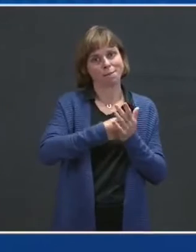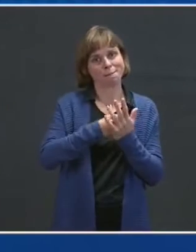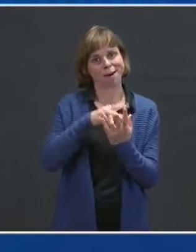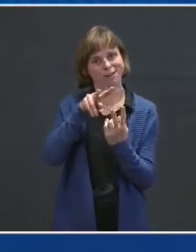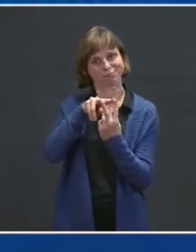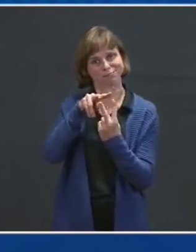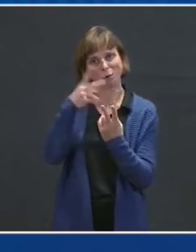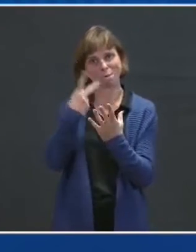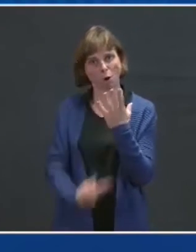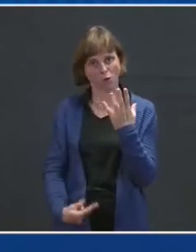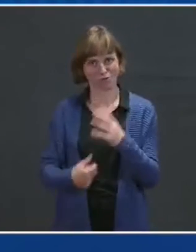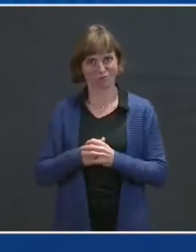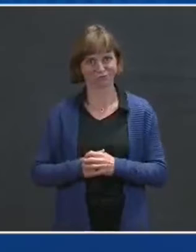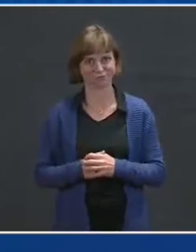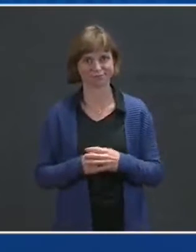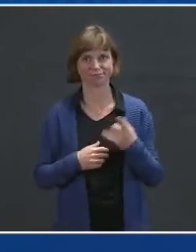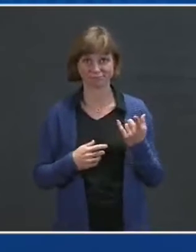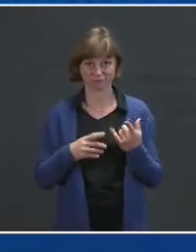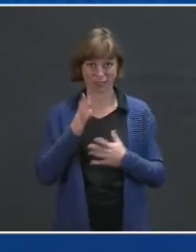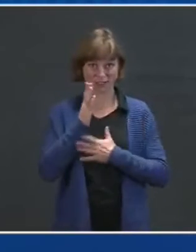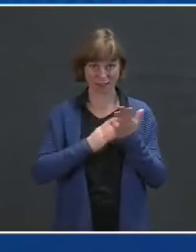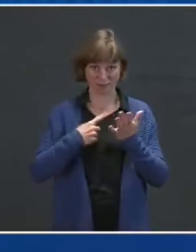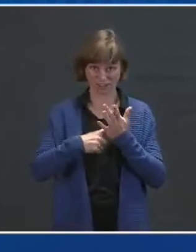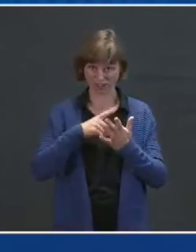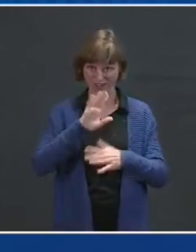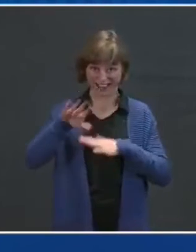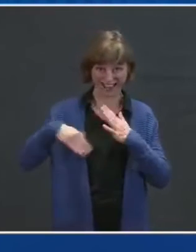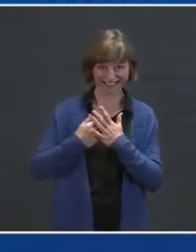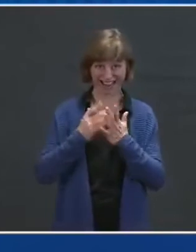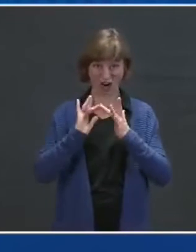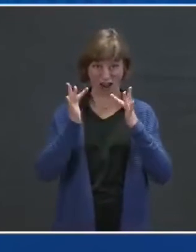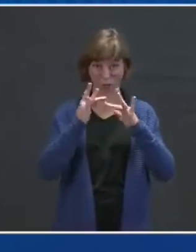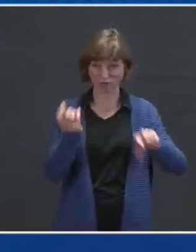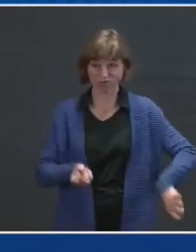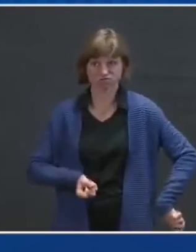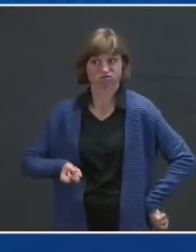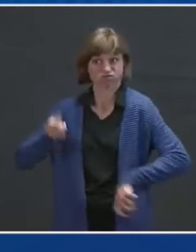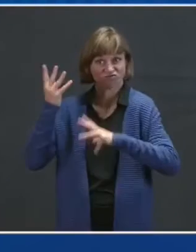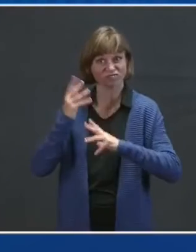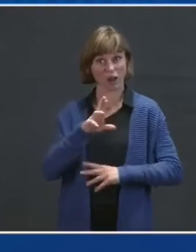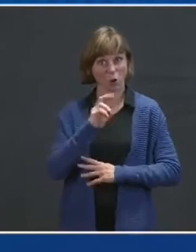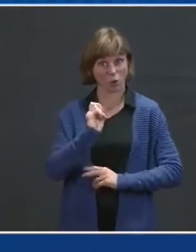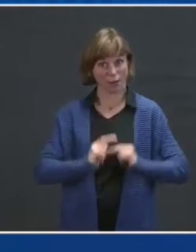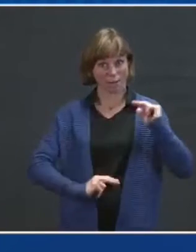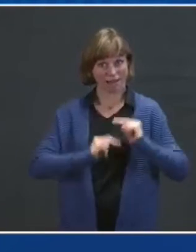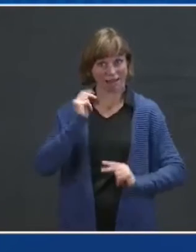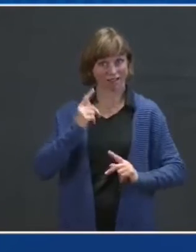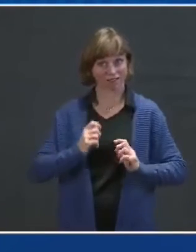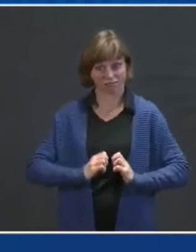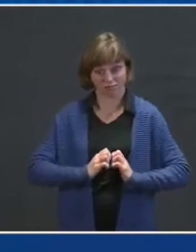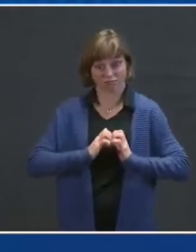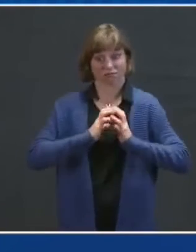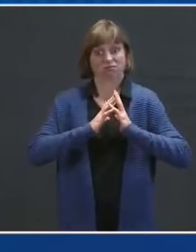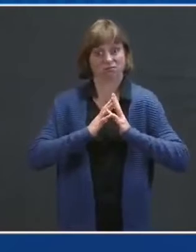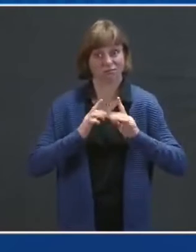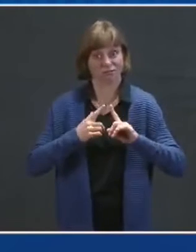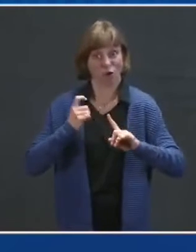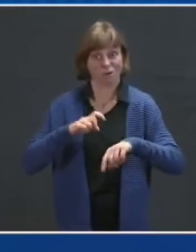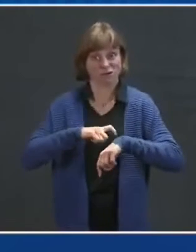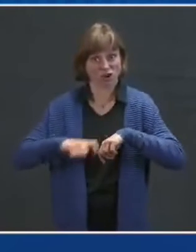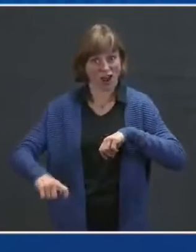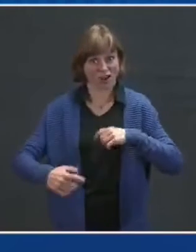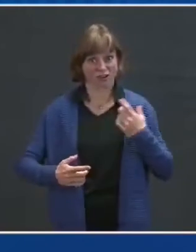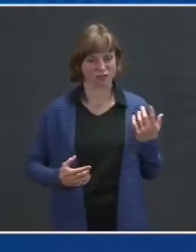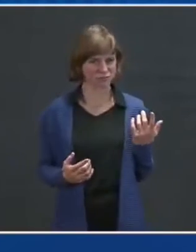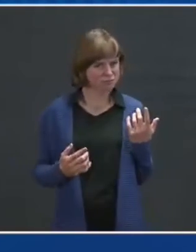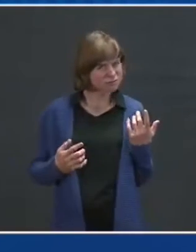some discussion that entire networks could have to be scrapped and rebuilt essentially from the ground up. I know, you don't want to get into specifics of a timeline, but are we